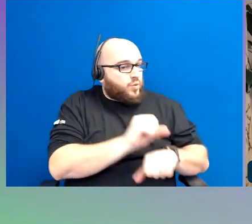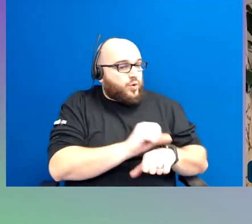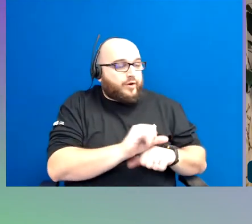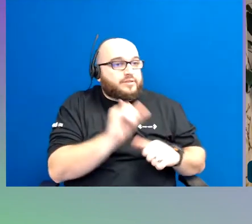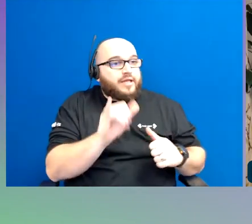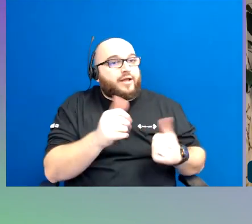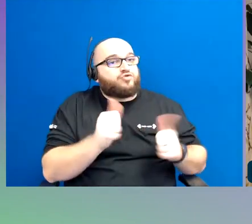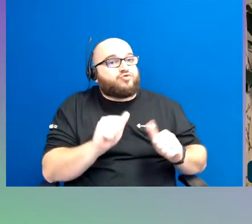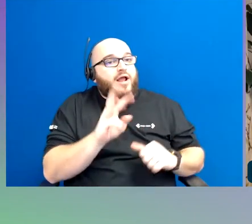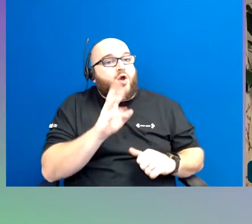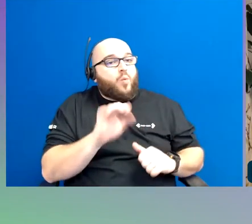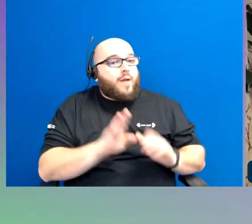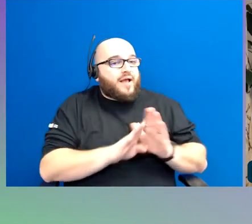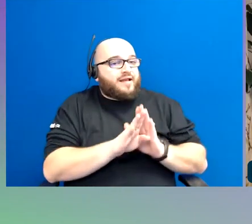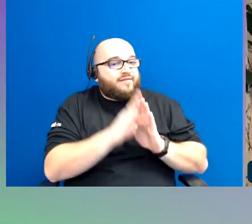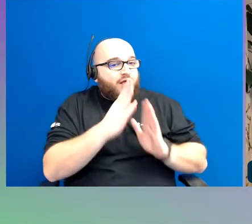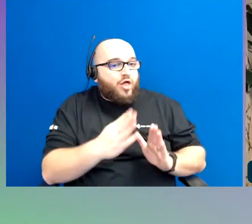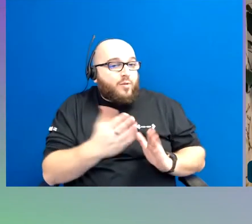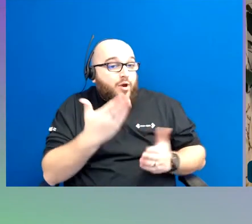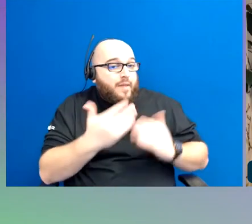developer would maybe be sufficient.